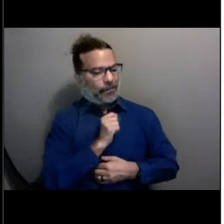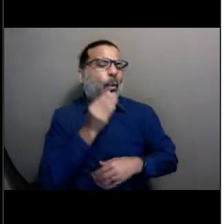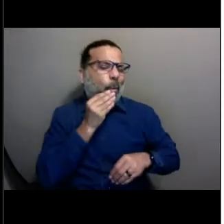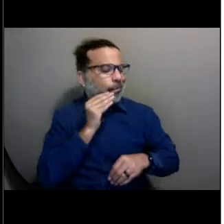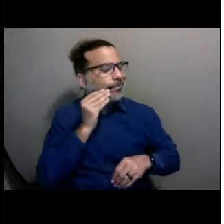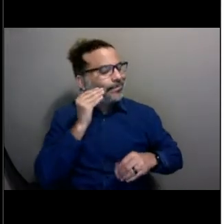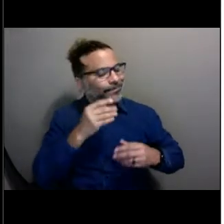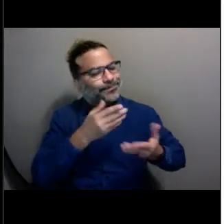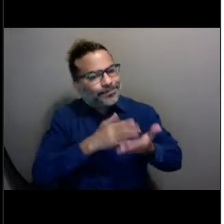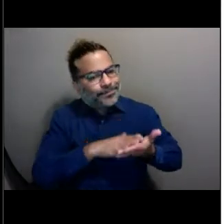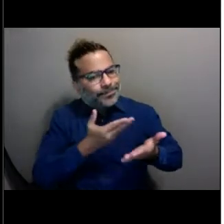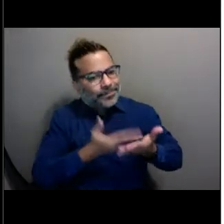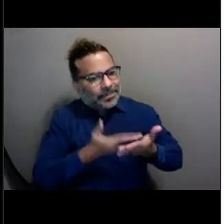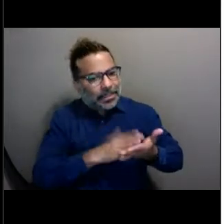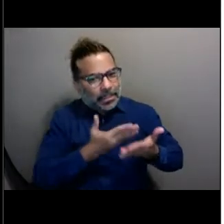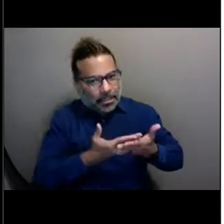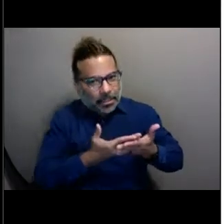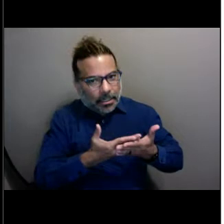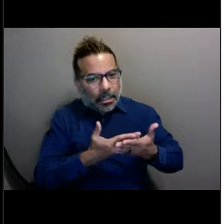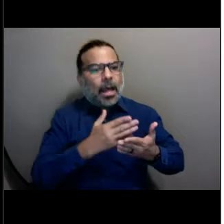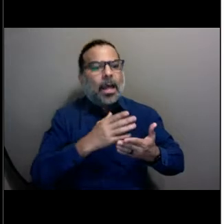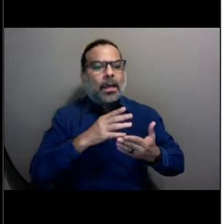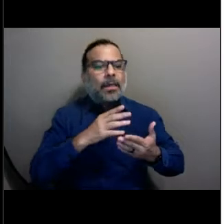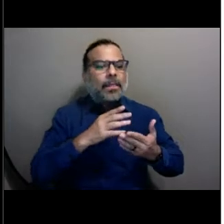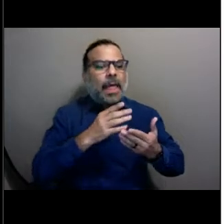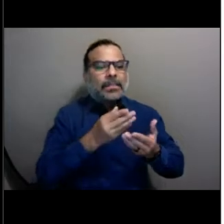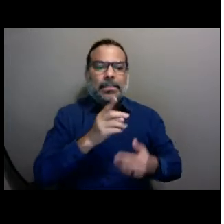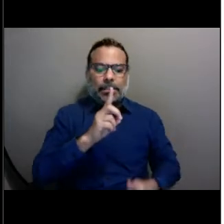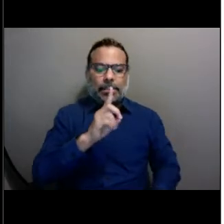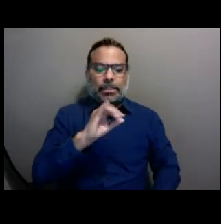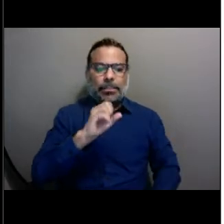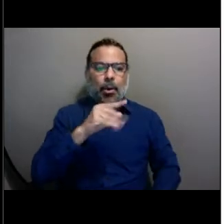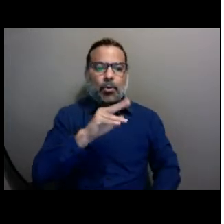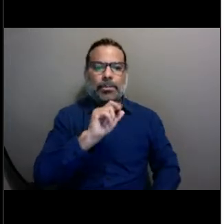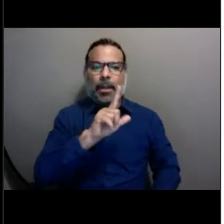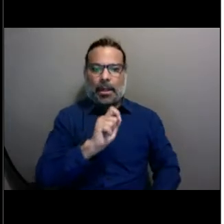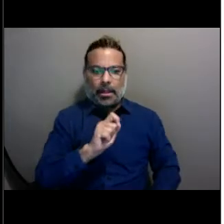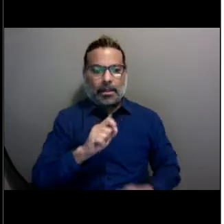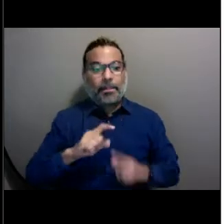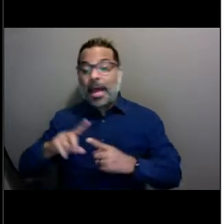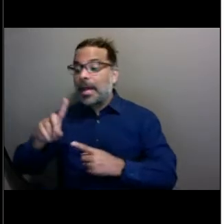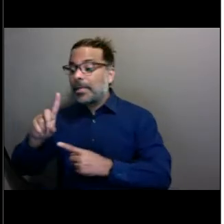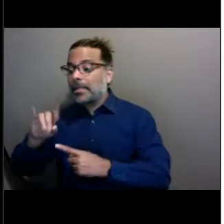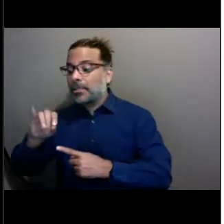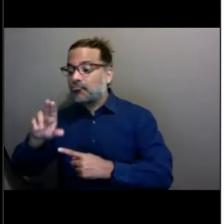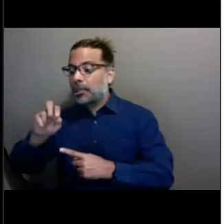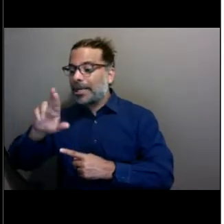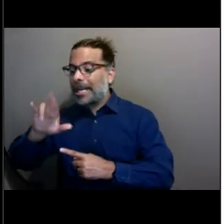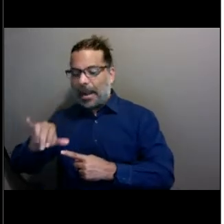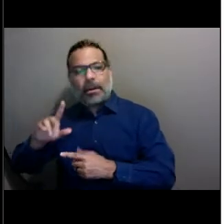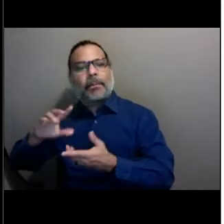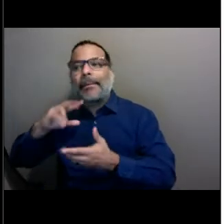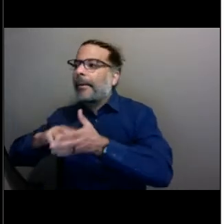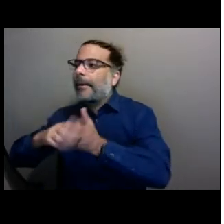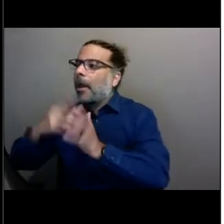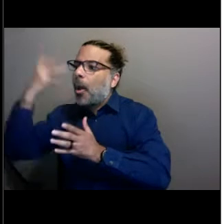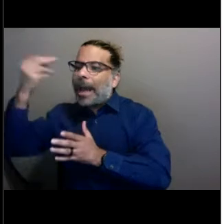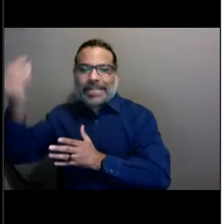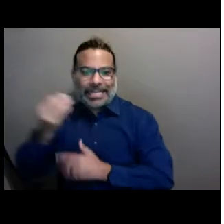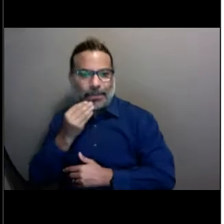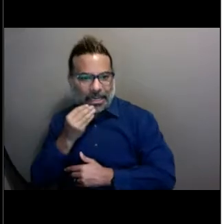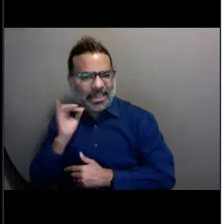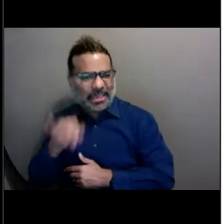disposable income. Dining out in a restaurant is supported by discretionary income. And because of the wide income gap, and you